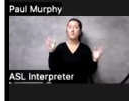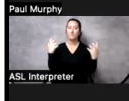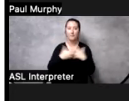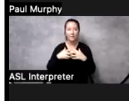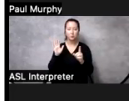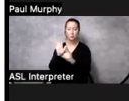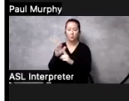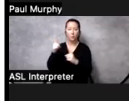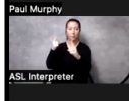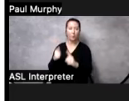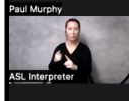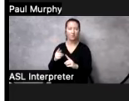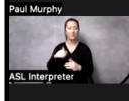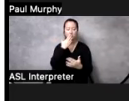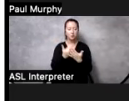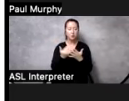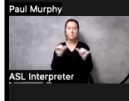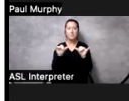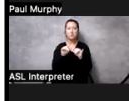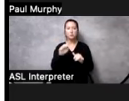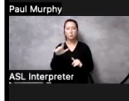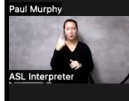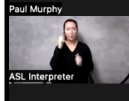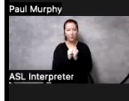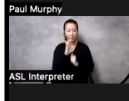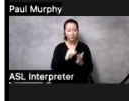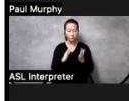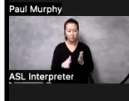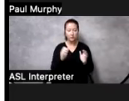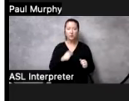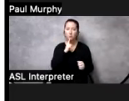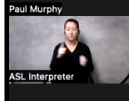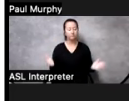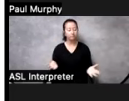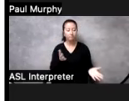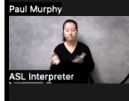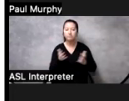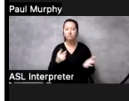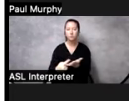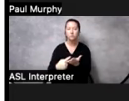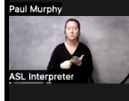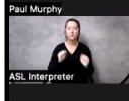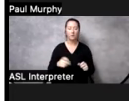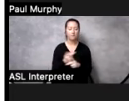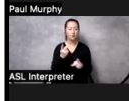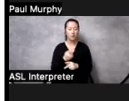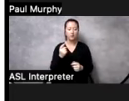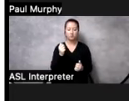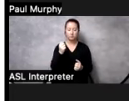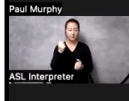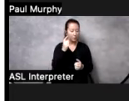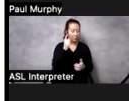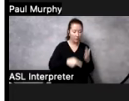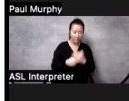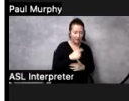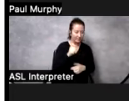just another metric to sit down with the students so that you can then engage with them and make sure that you understand where they're at, where you're at,